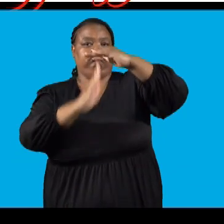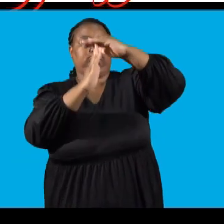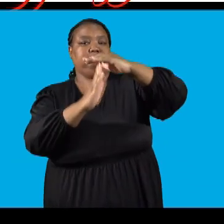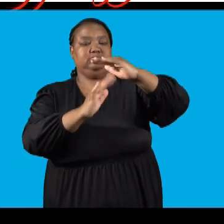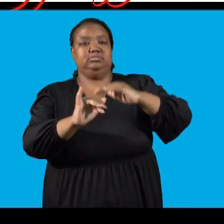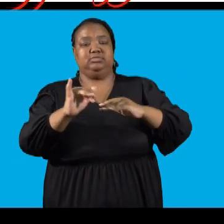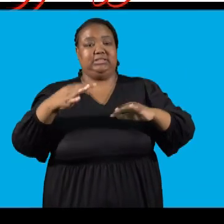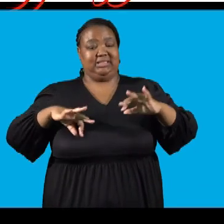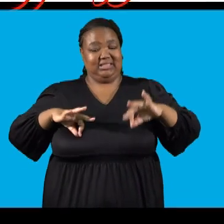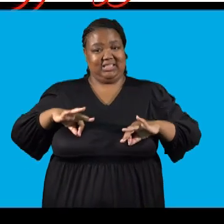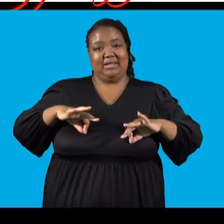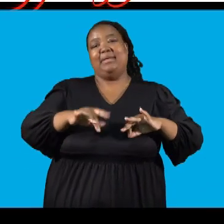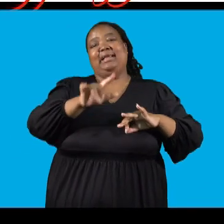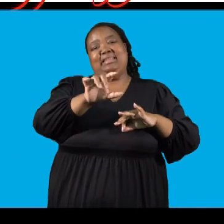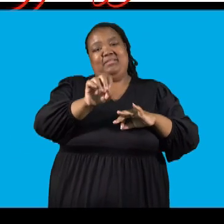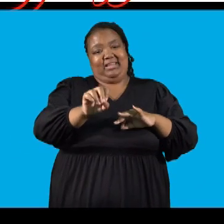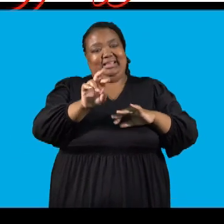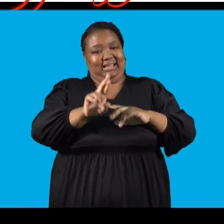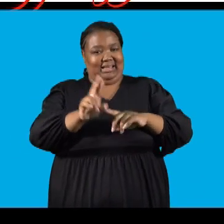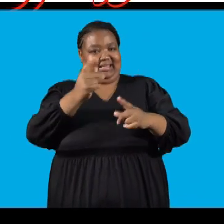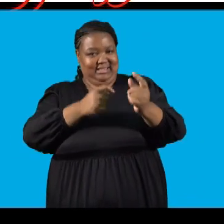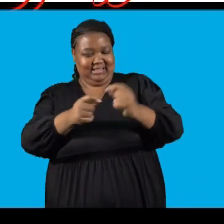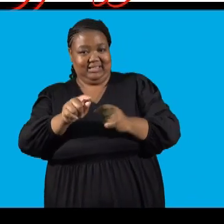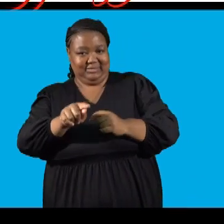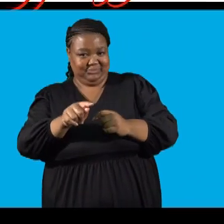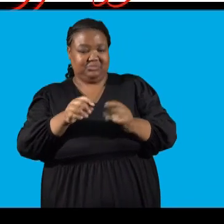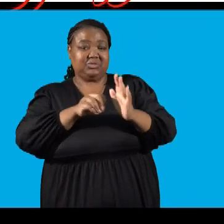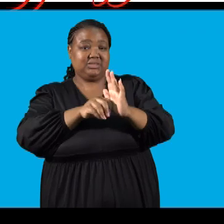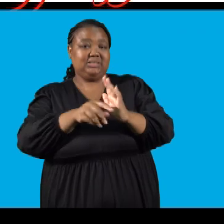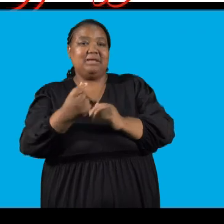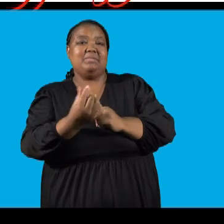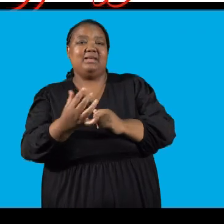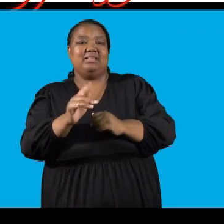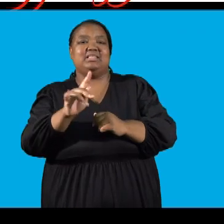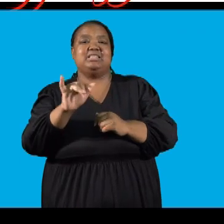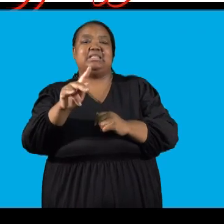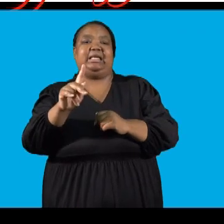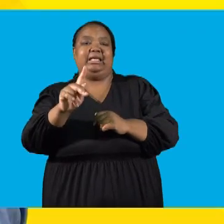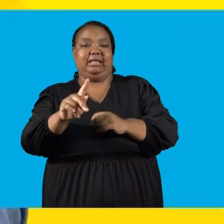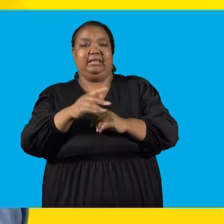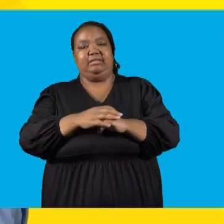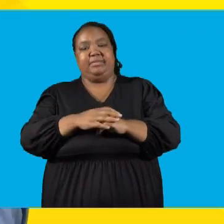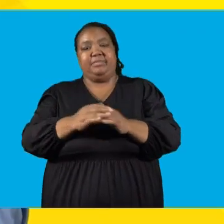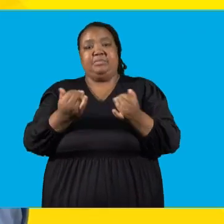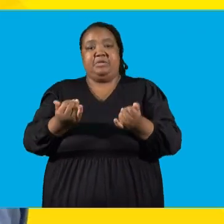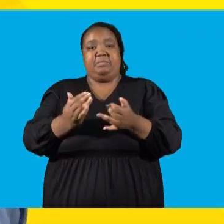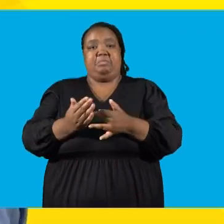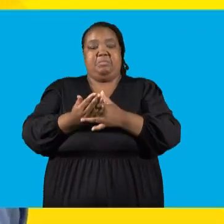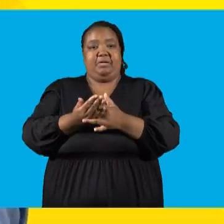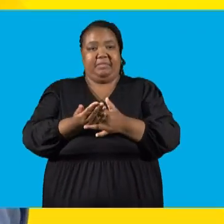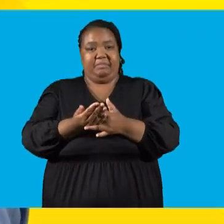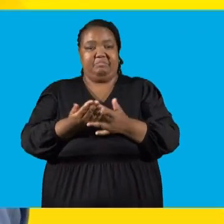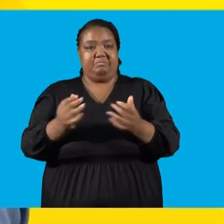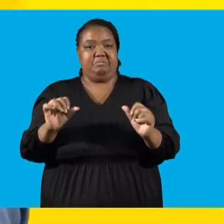only if they sell at 70 Rand, which is the market price at the kink. All right, let us